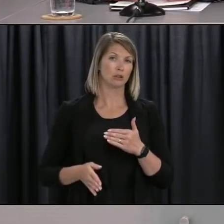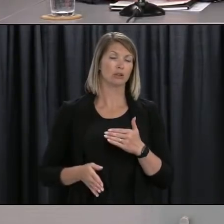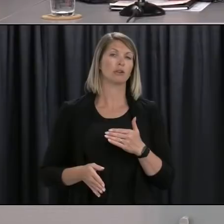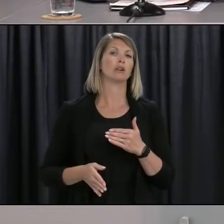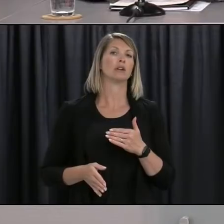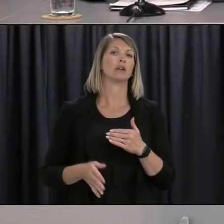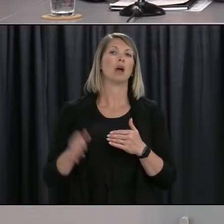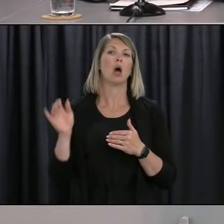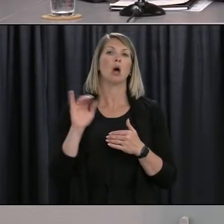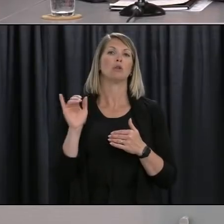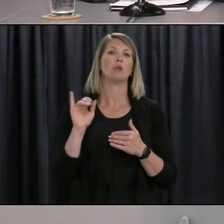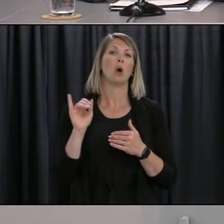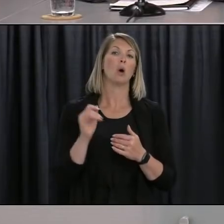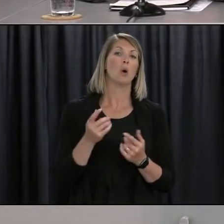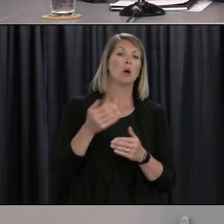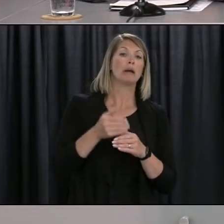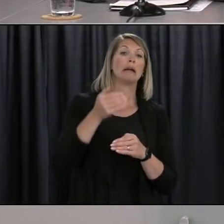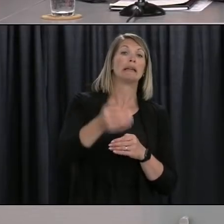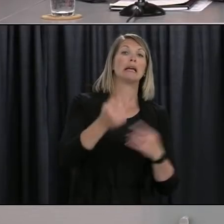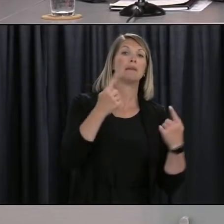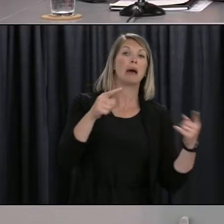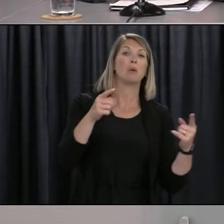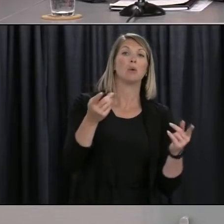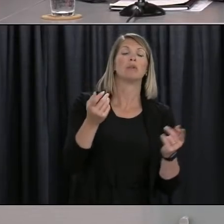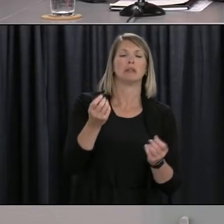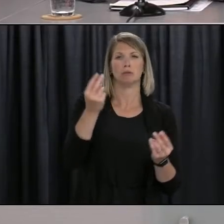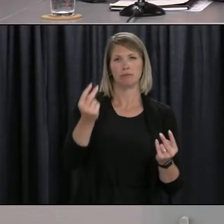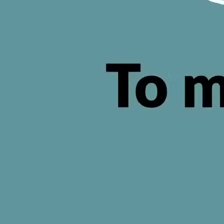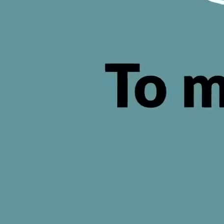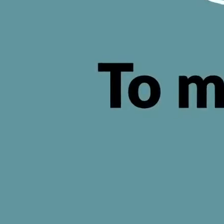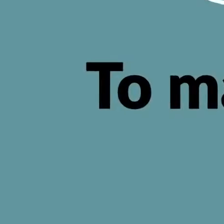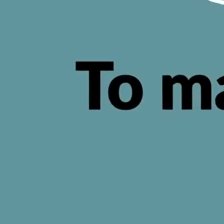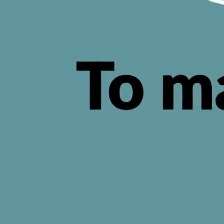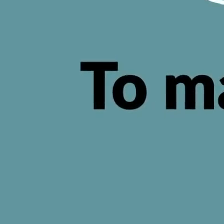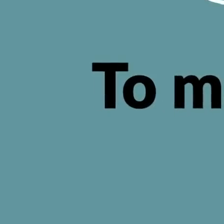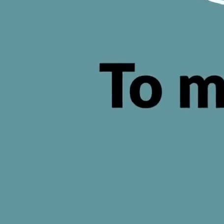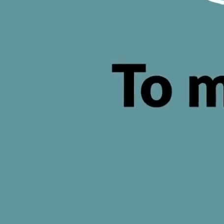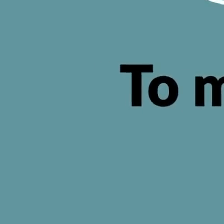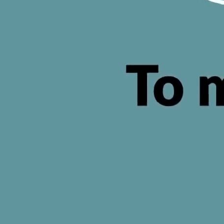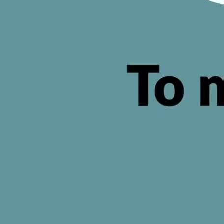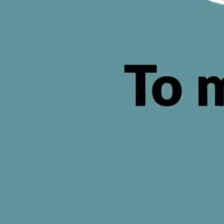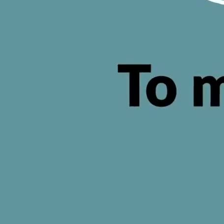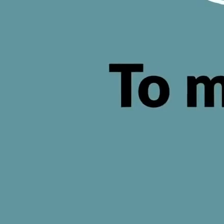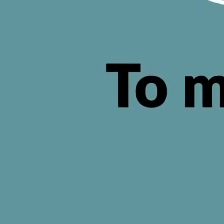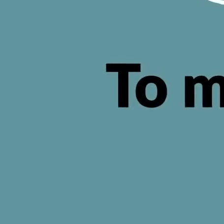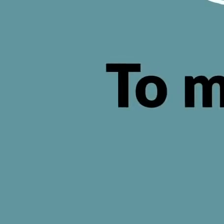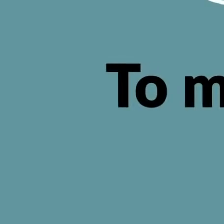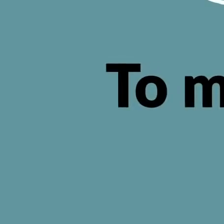earlier, please stay tuned for the date of our next week's briefing, and have a great evening.